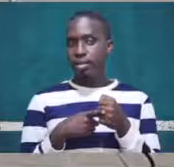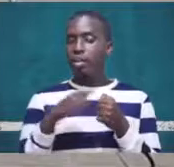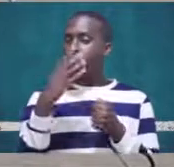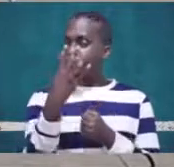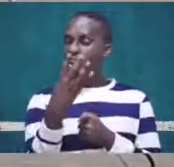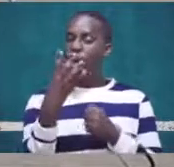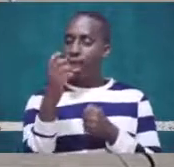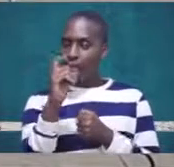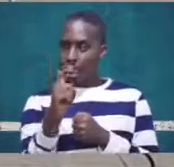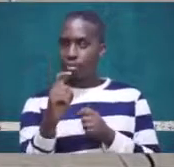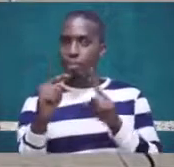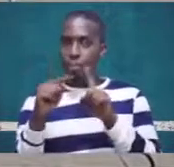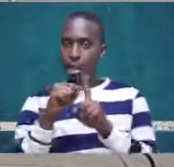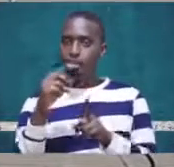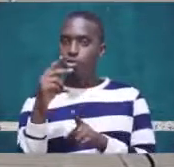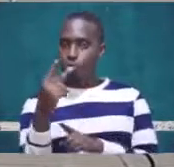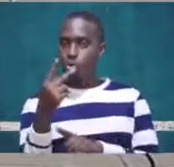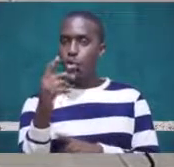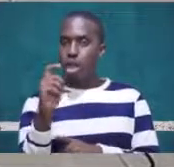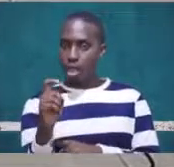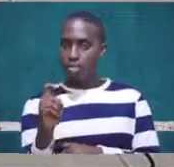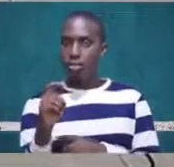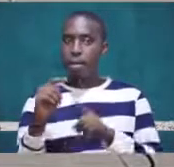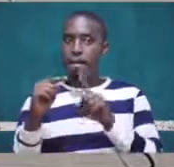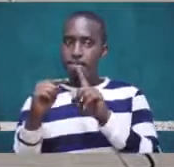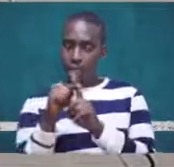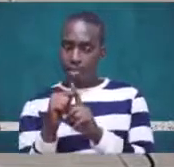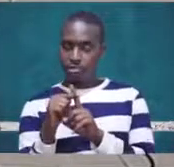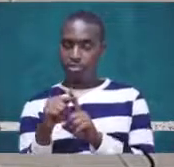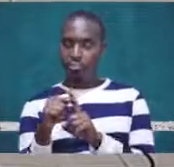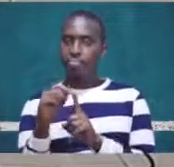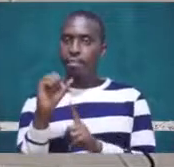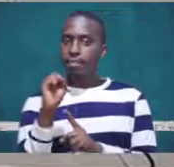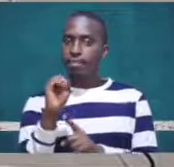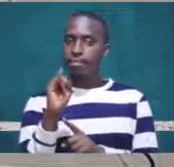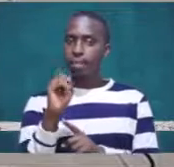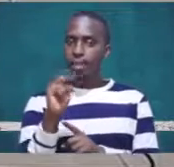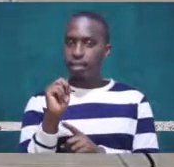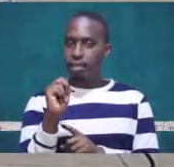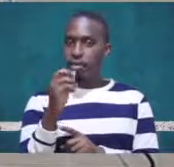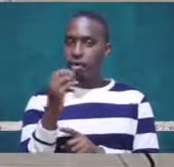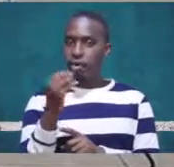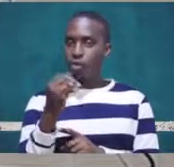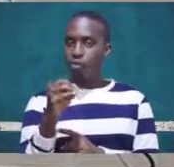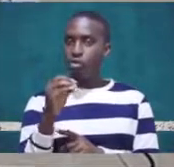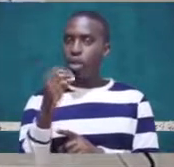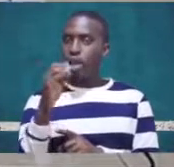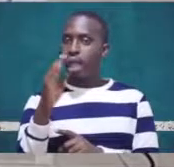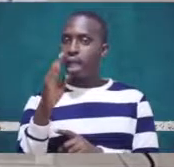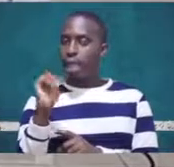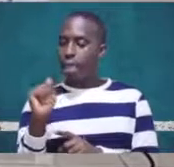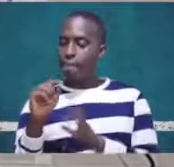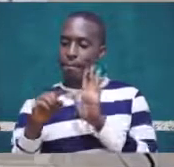4x plus 2x, then plus sine of a minus b, it